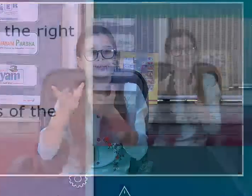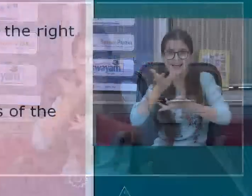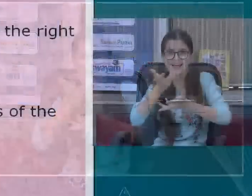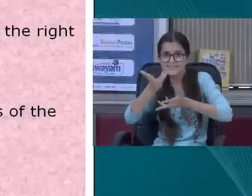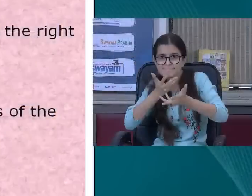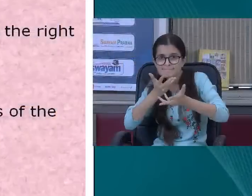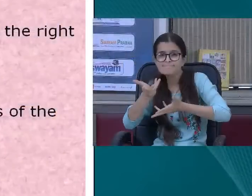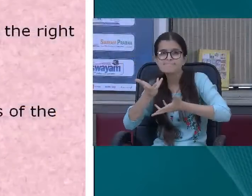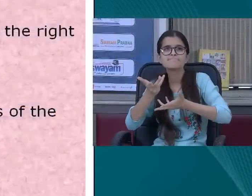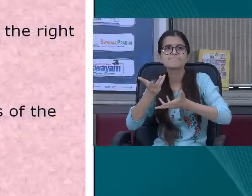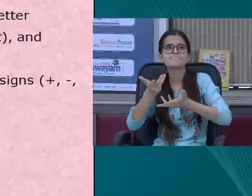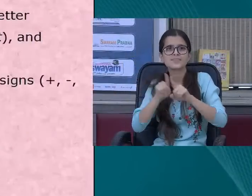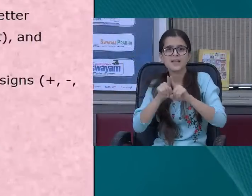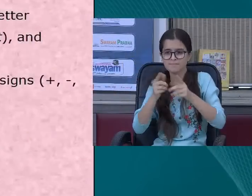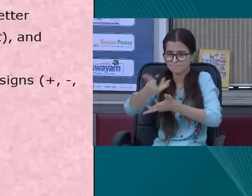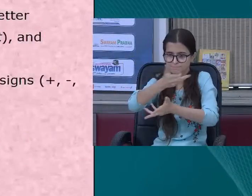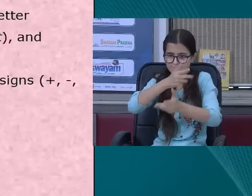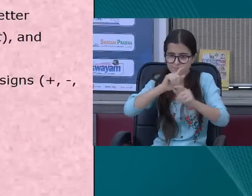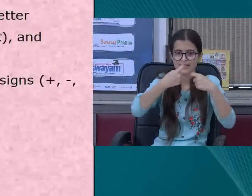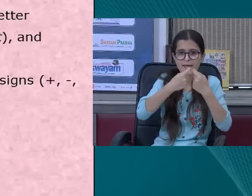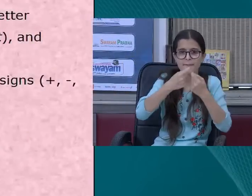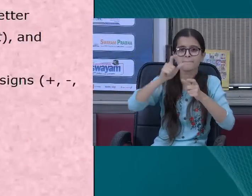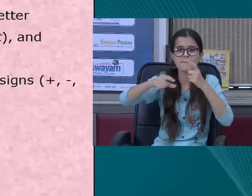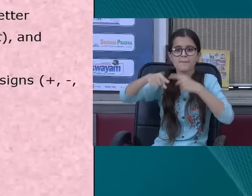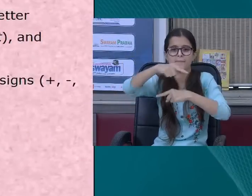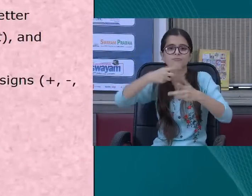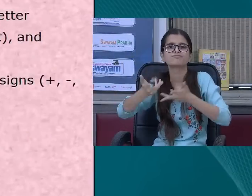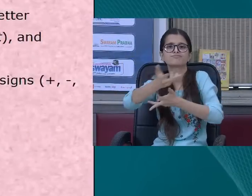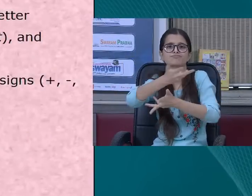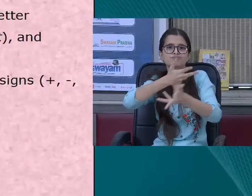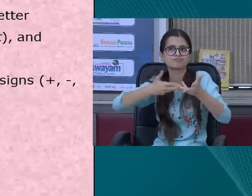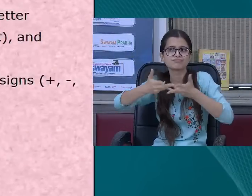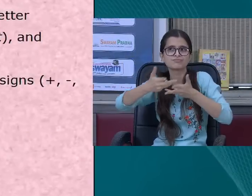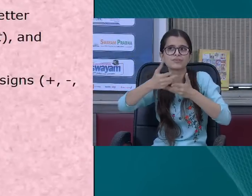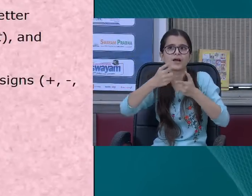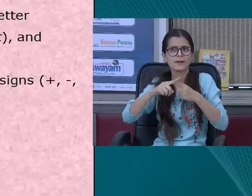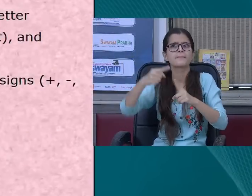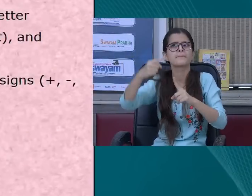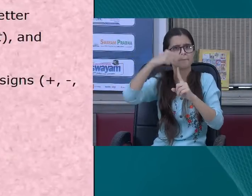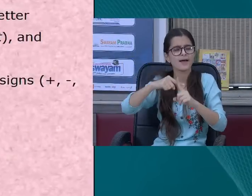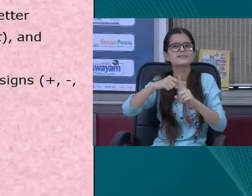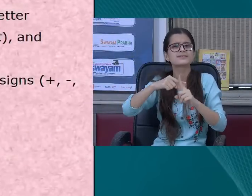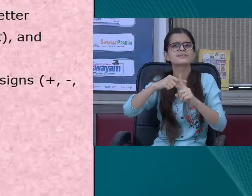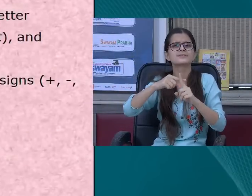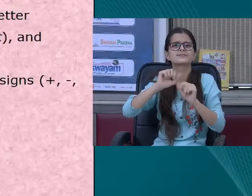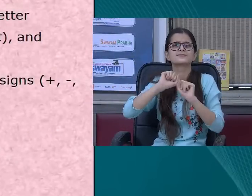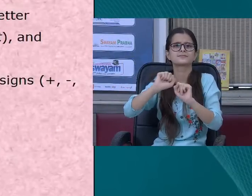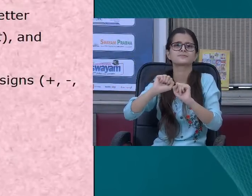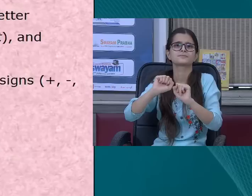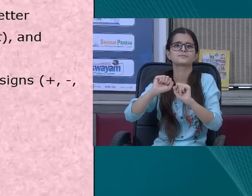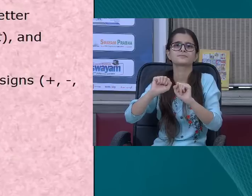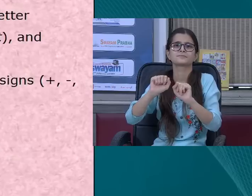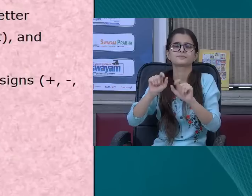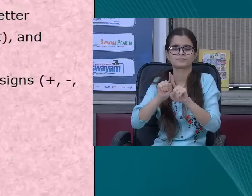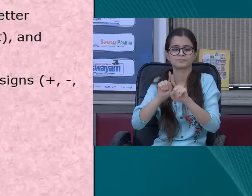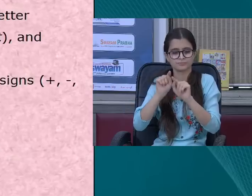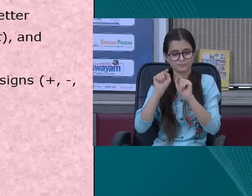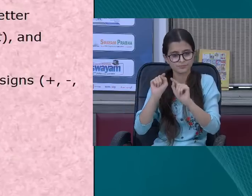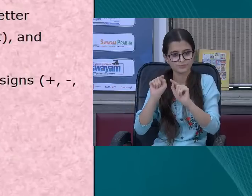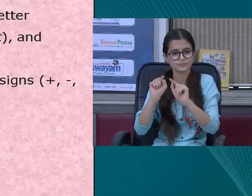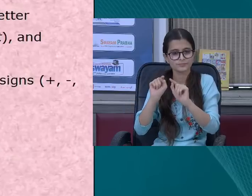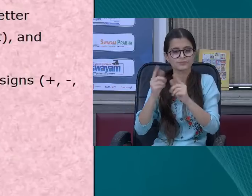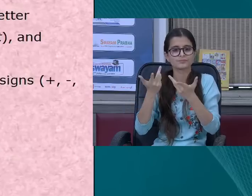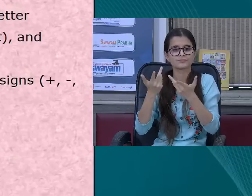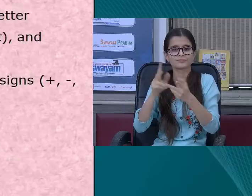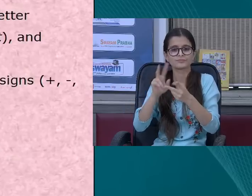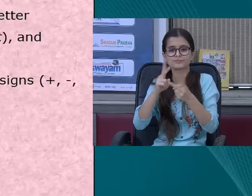the peer group. And when they go to even school level, from that is kindergarten through